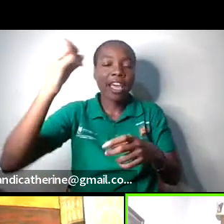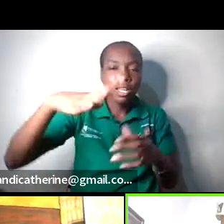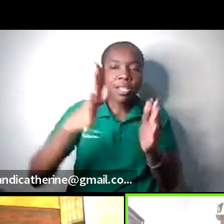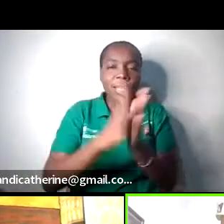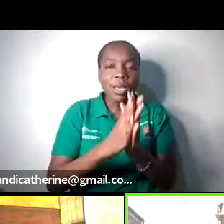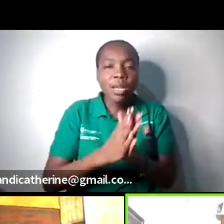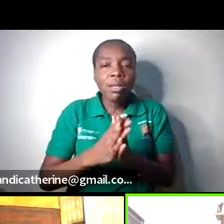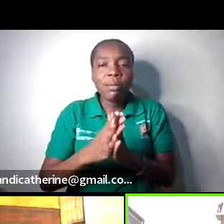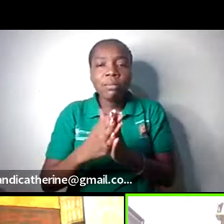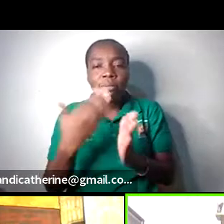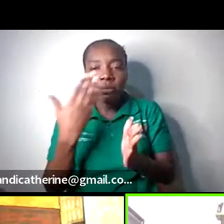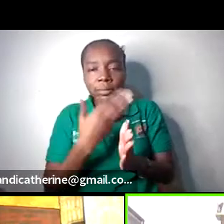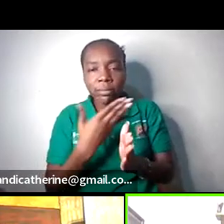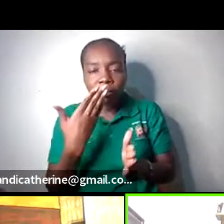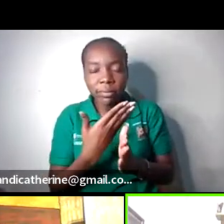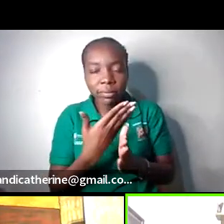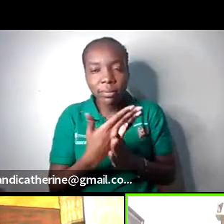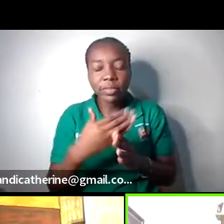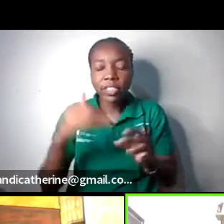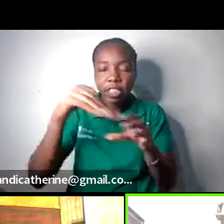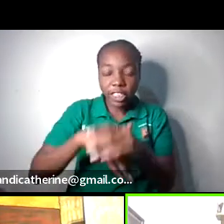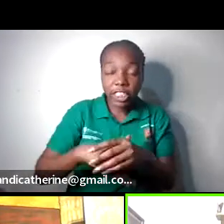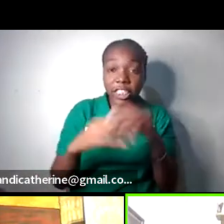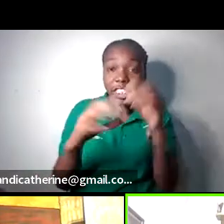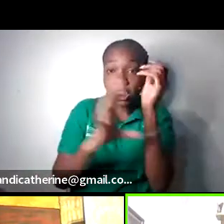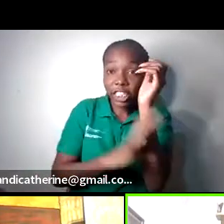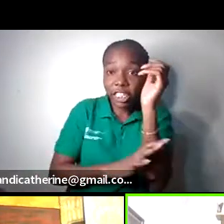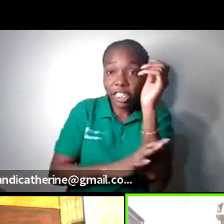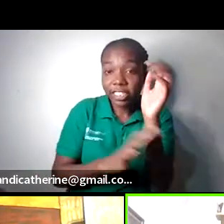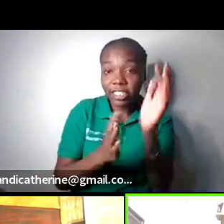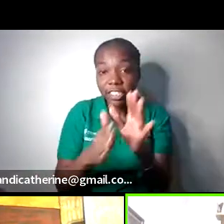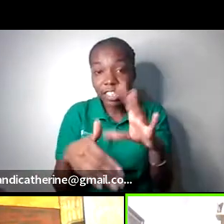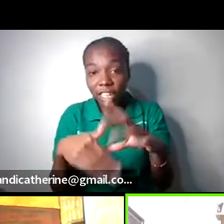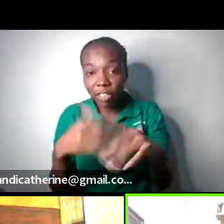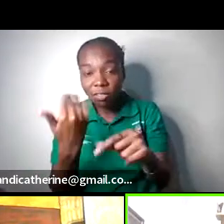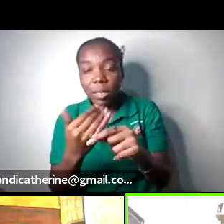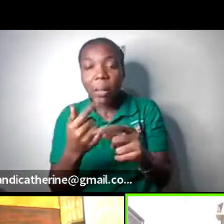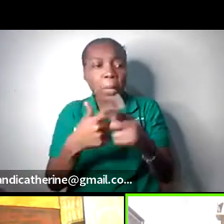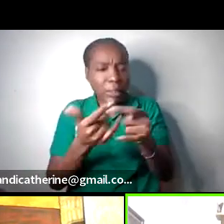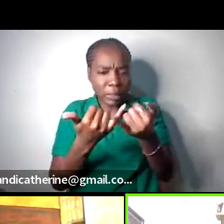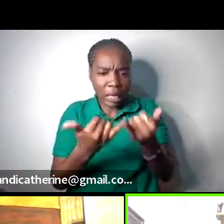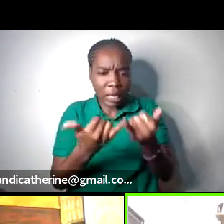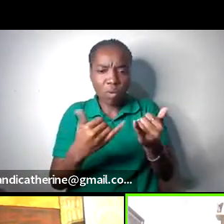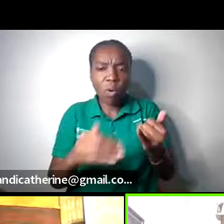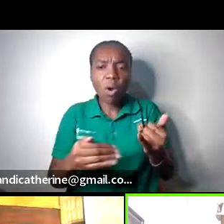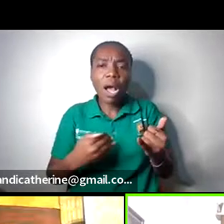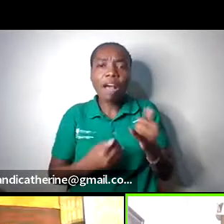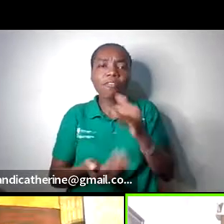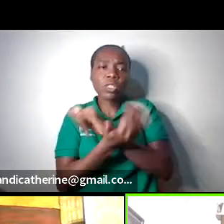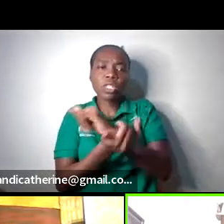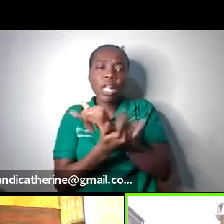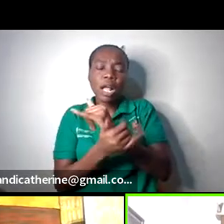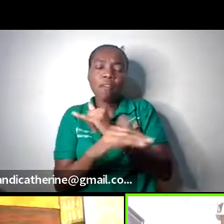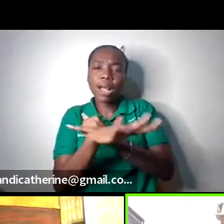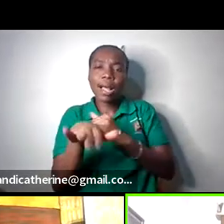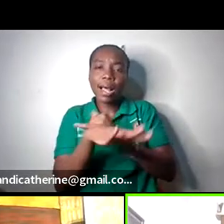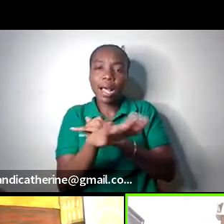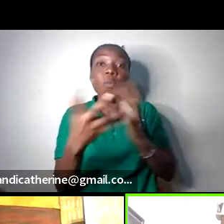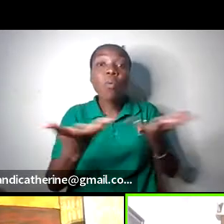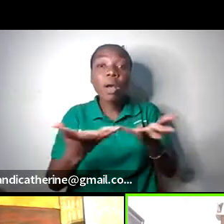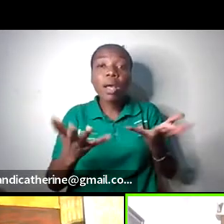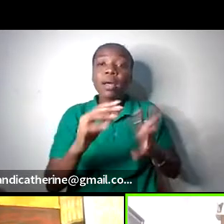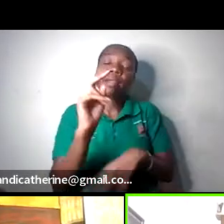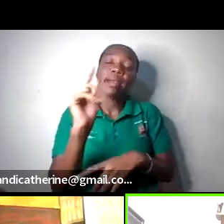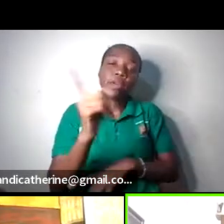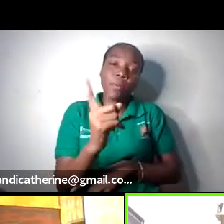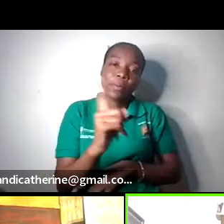country. And currently, I run a consulting firm that is based here in Nairobi. Beyond